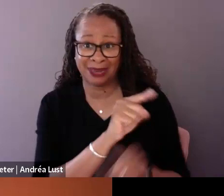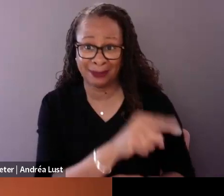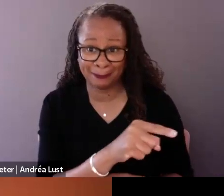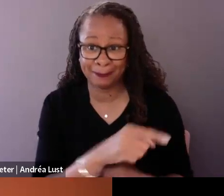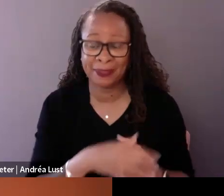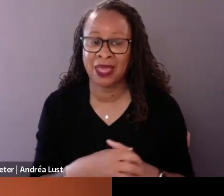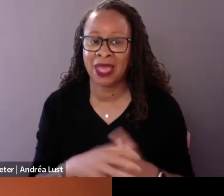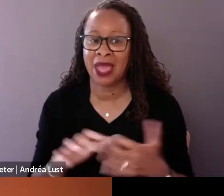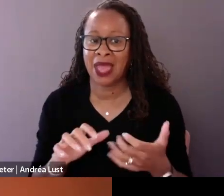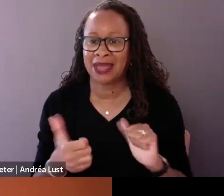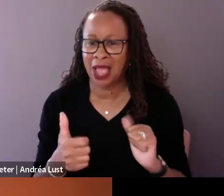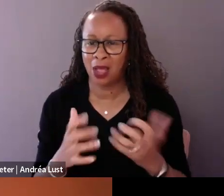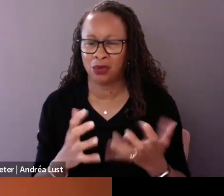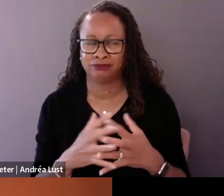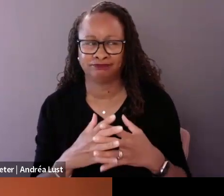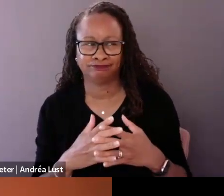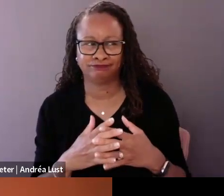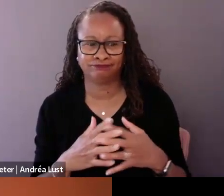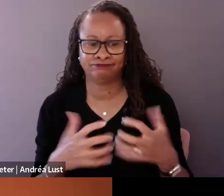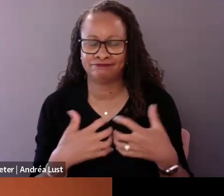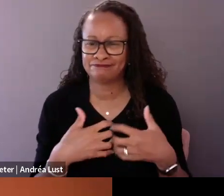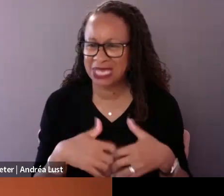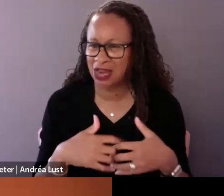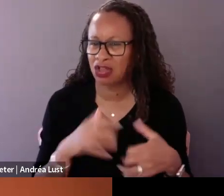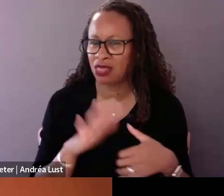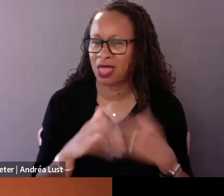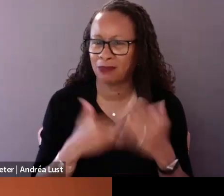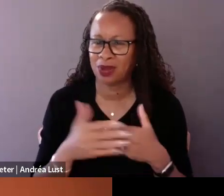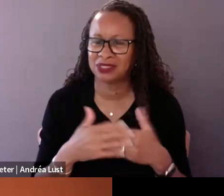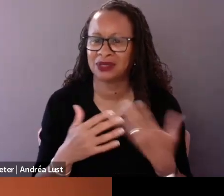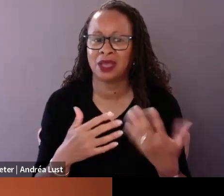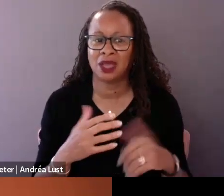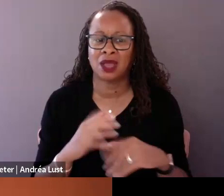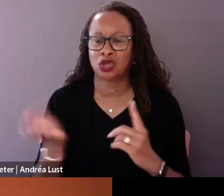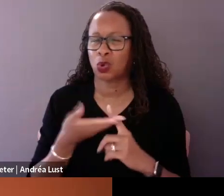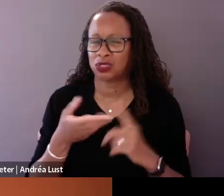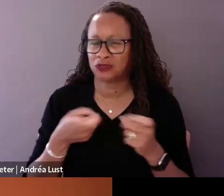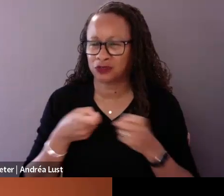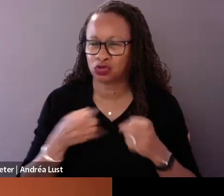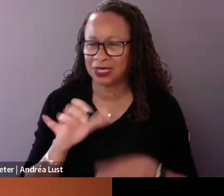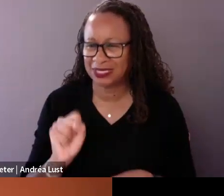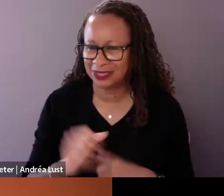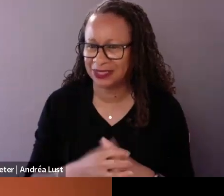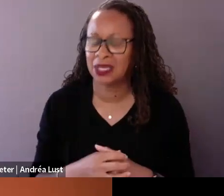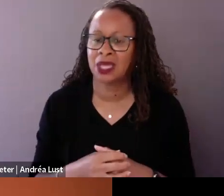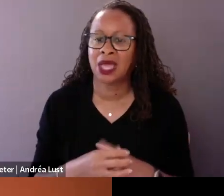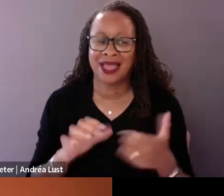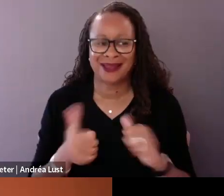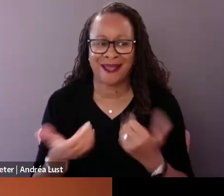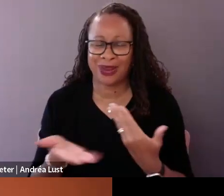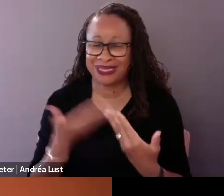and how mechanical of a process course of control is and how easy it is